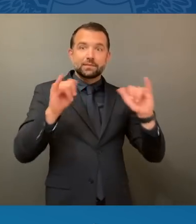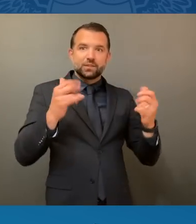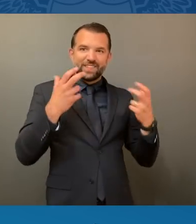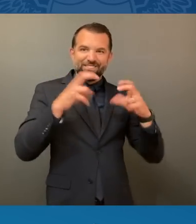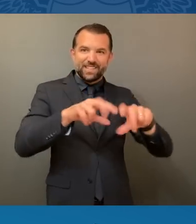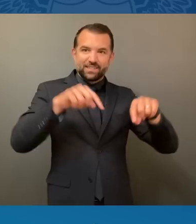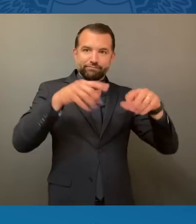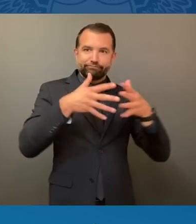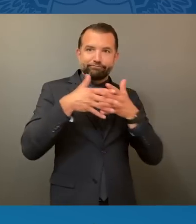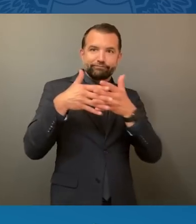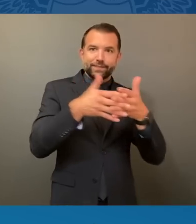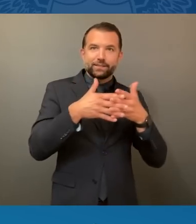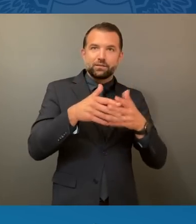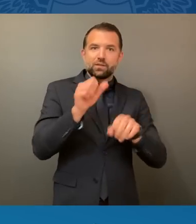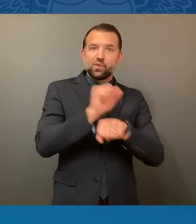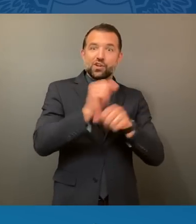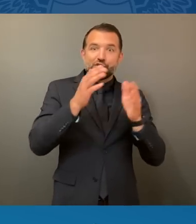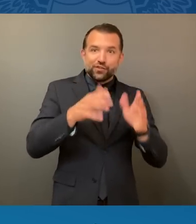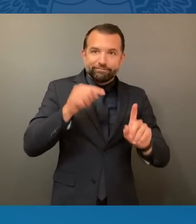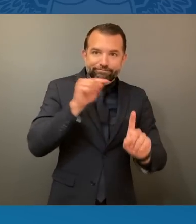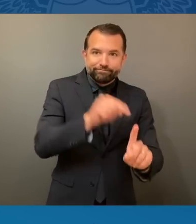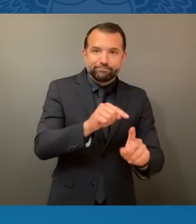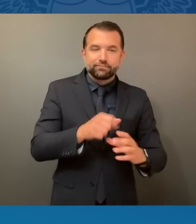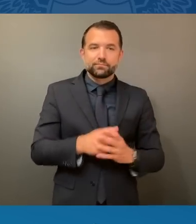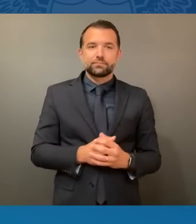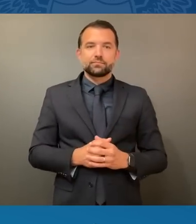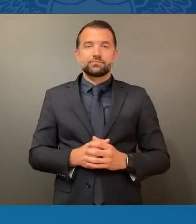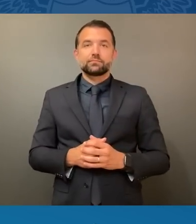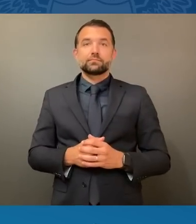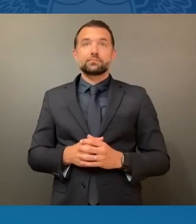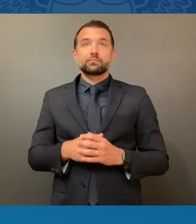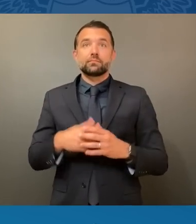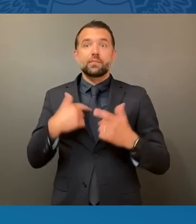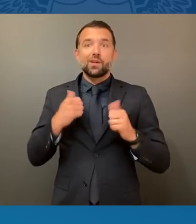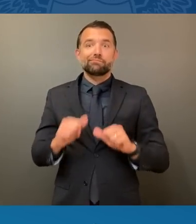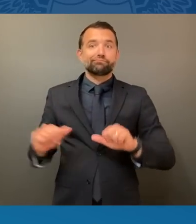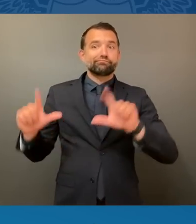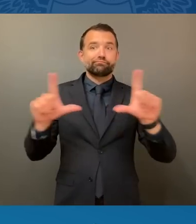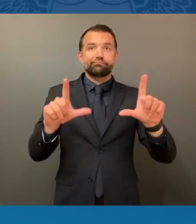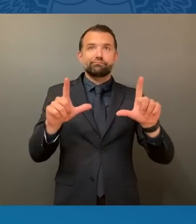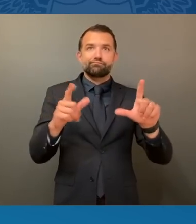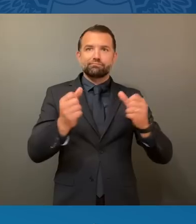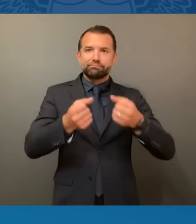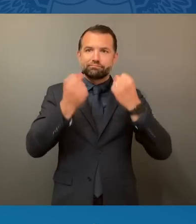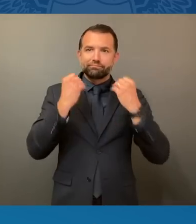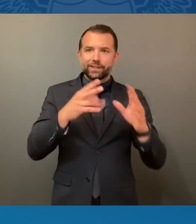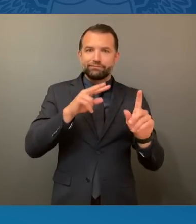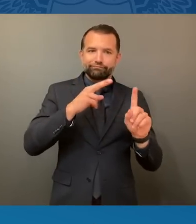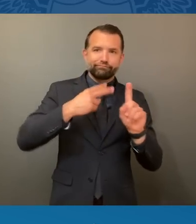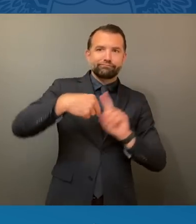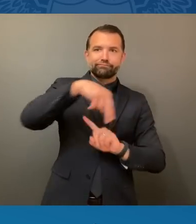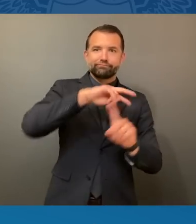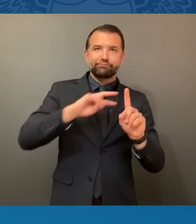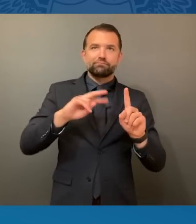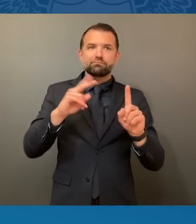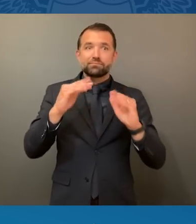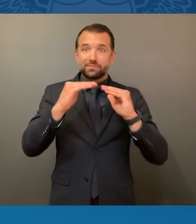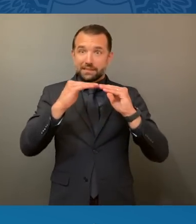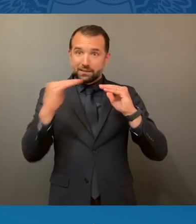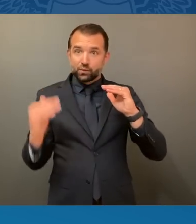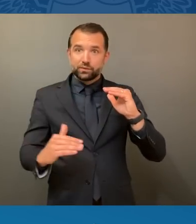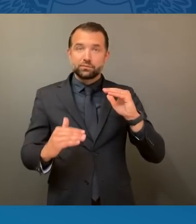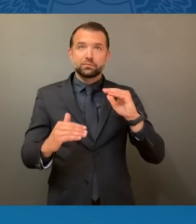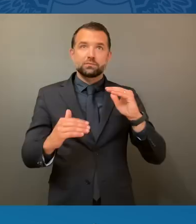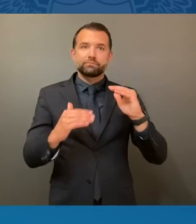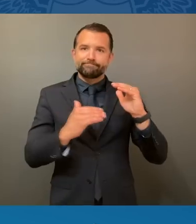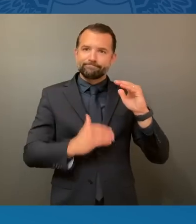about all of this through many lenses, Yes. including what we must do to address disparities based on race